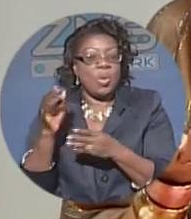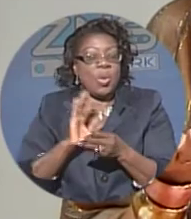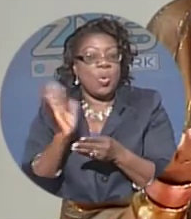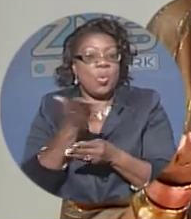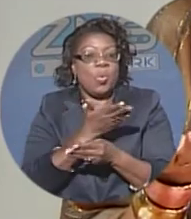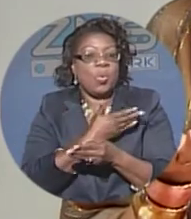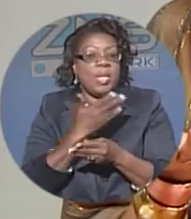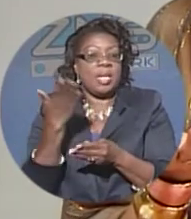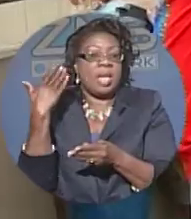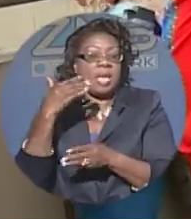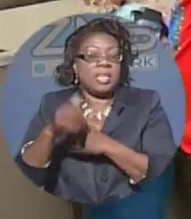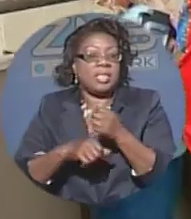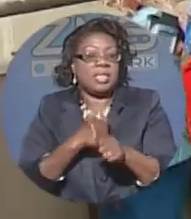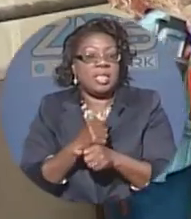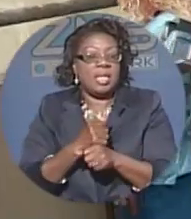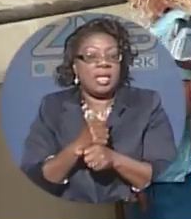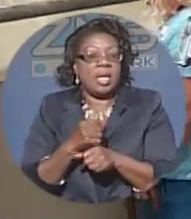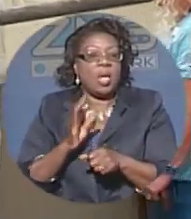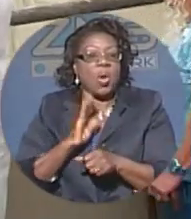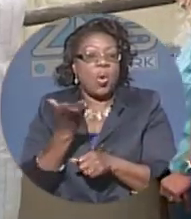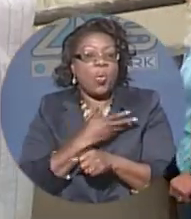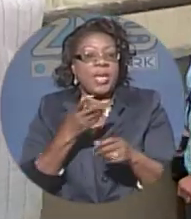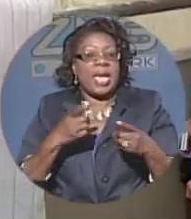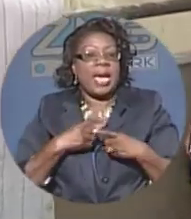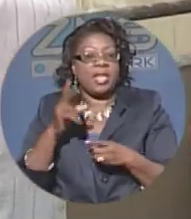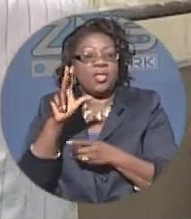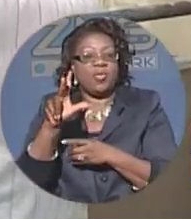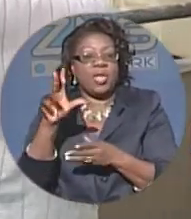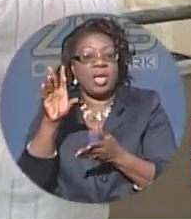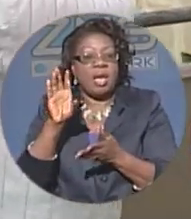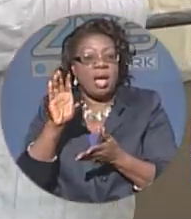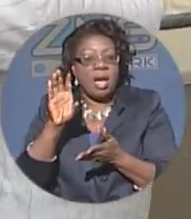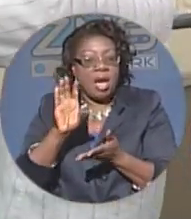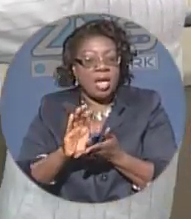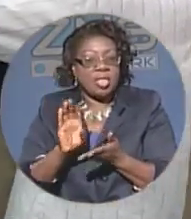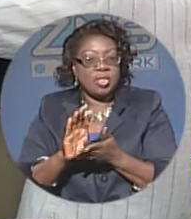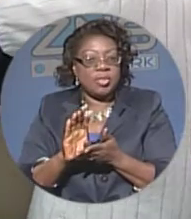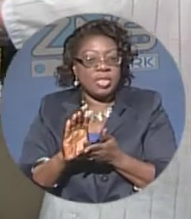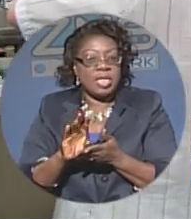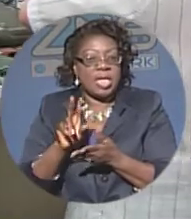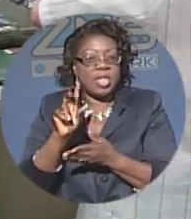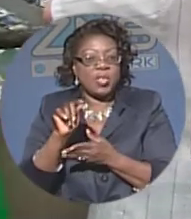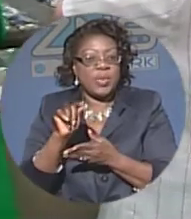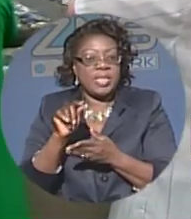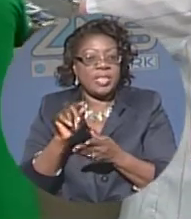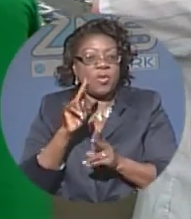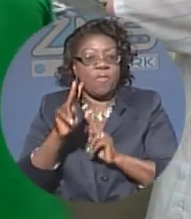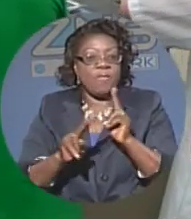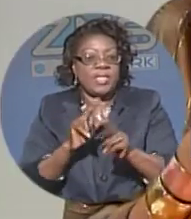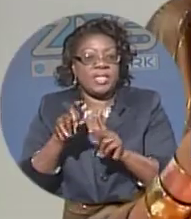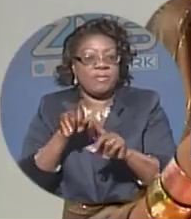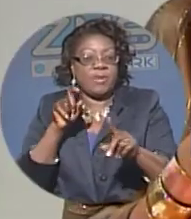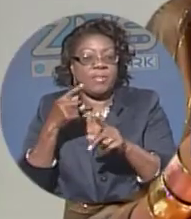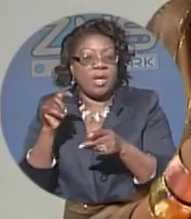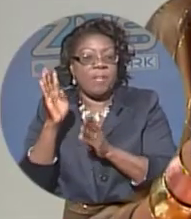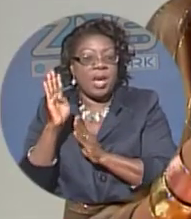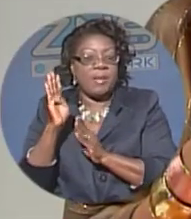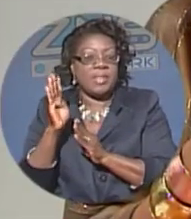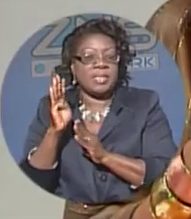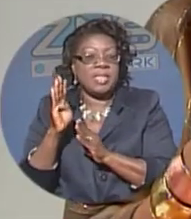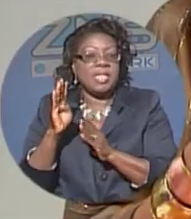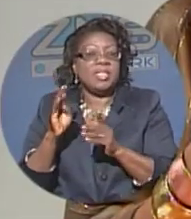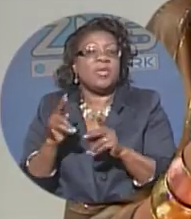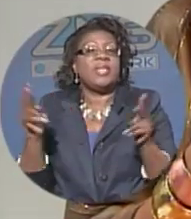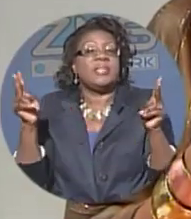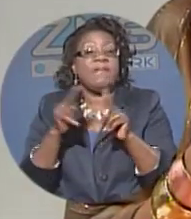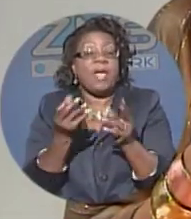think last year we had 322 visits from Bahamas. So it's a very important